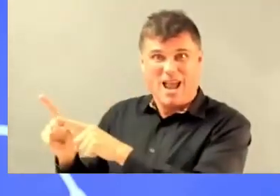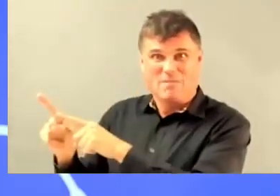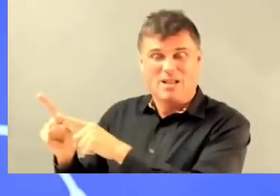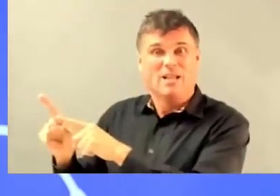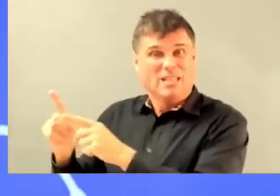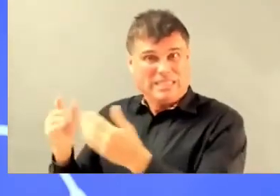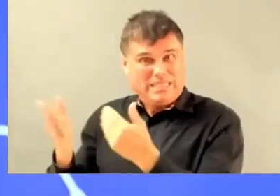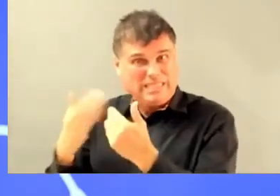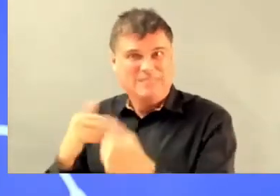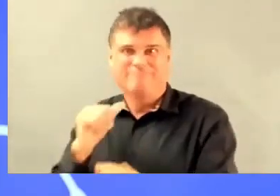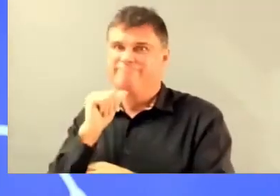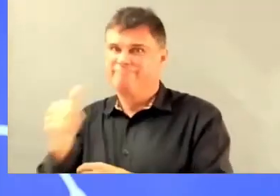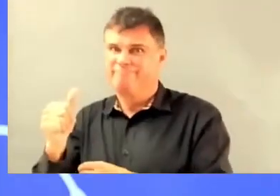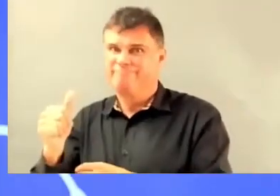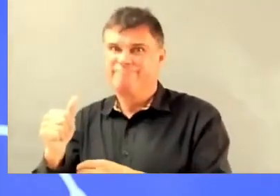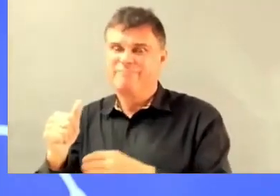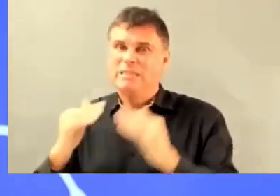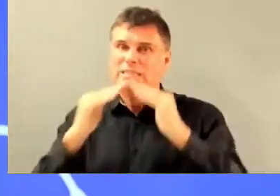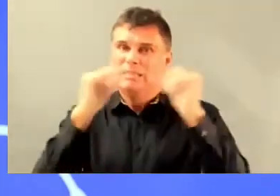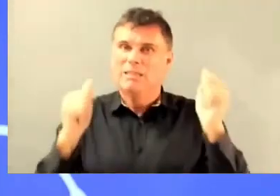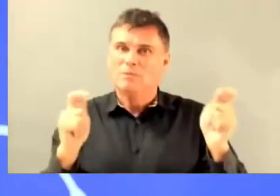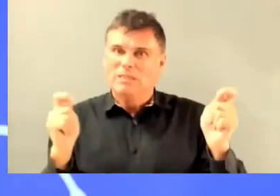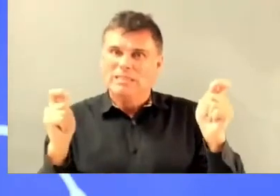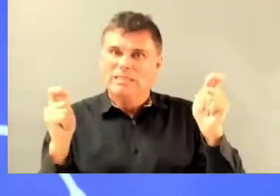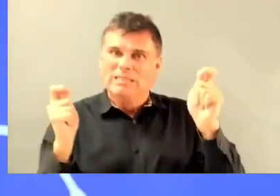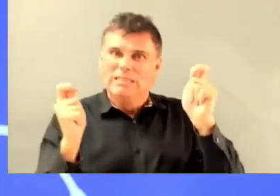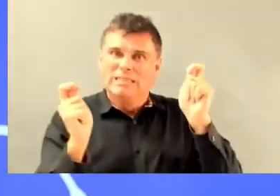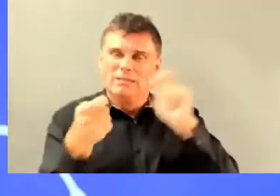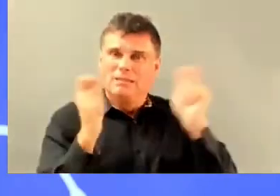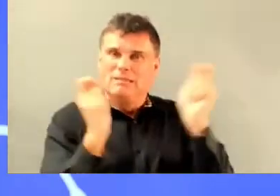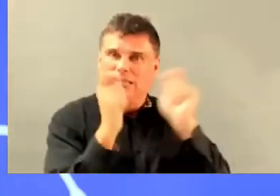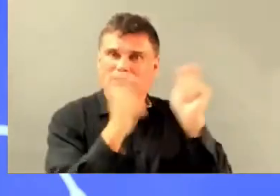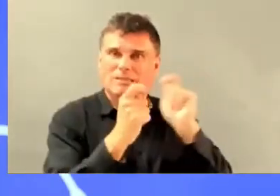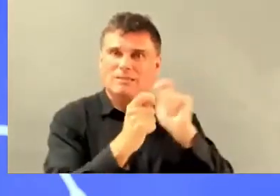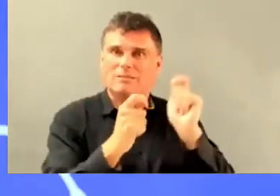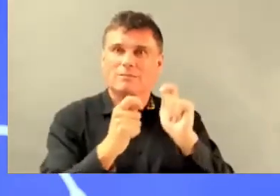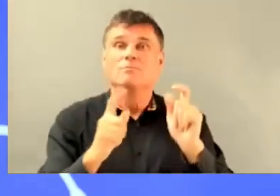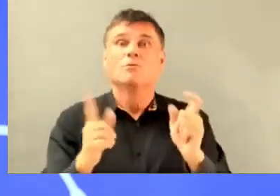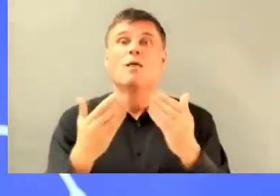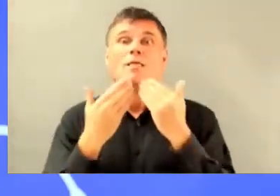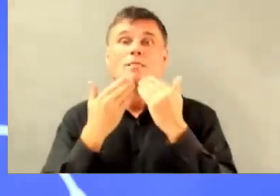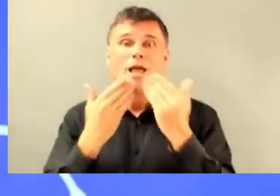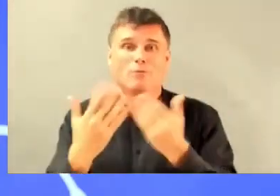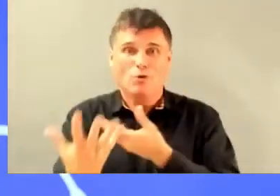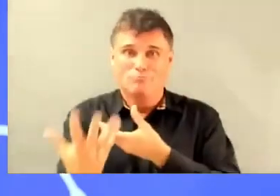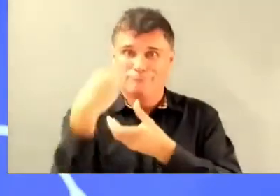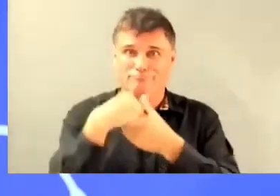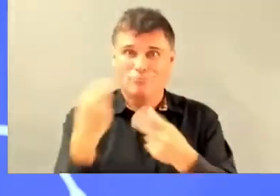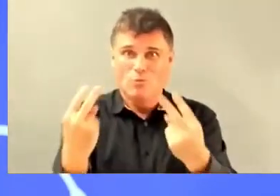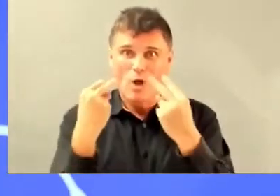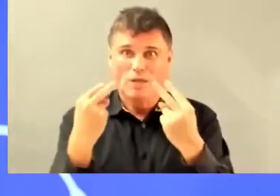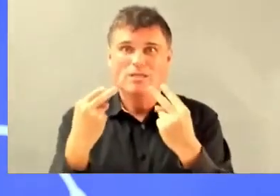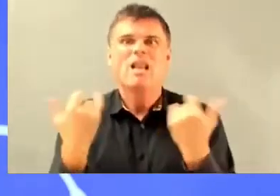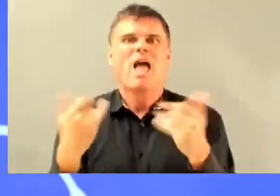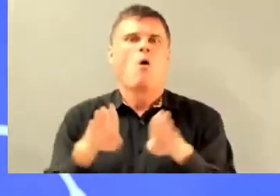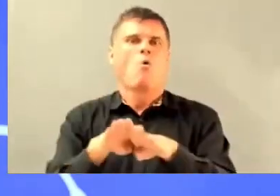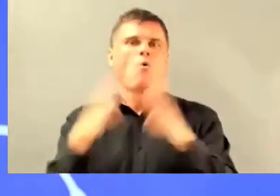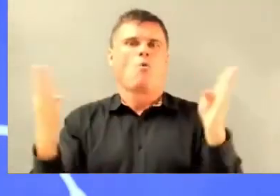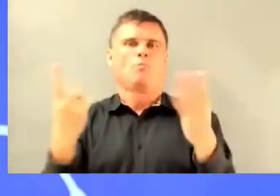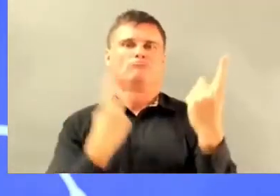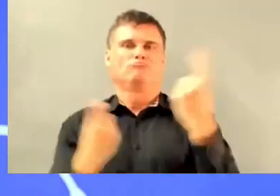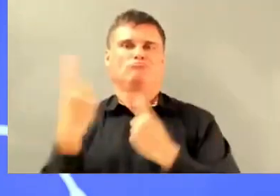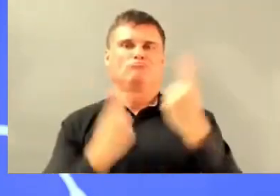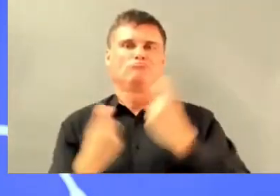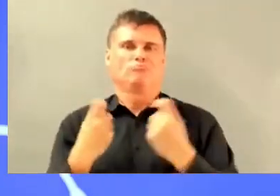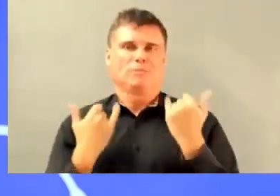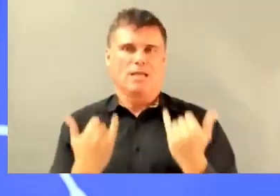for people. So thank you very much for coming today. It's now time to take questions. I want to invite Premier Eby